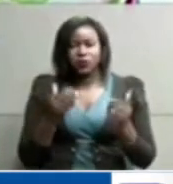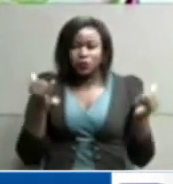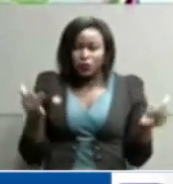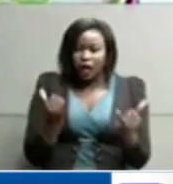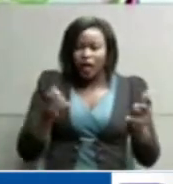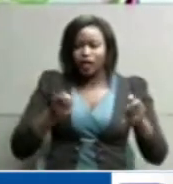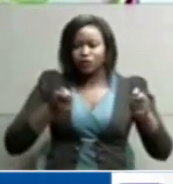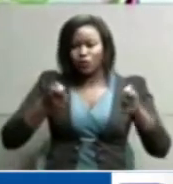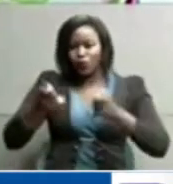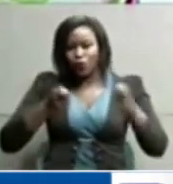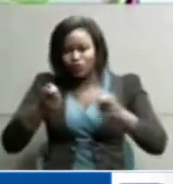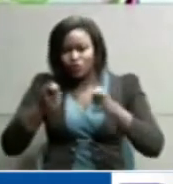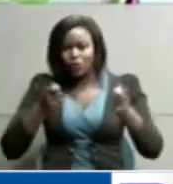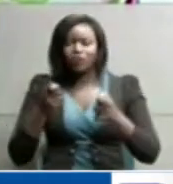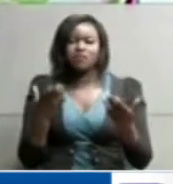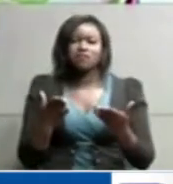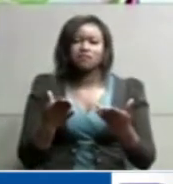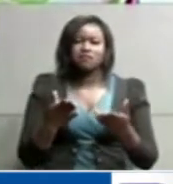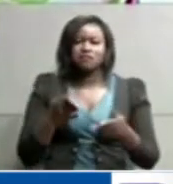control those people who are coming from the